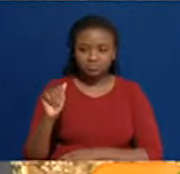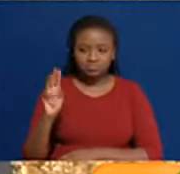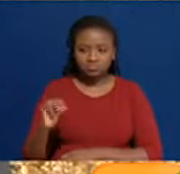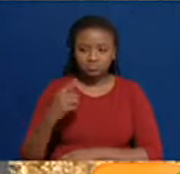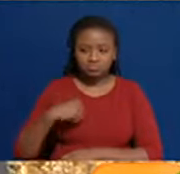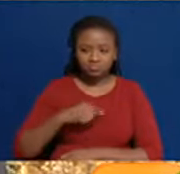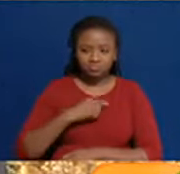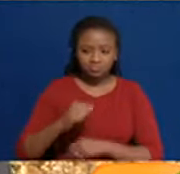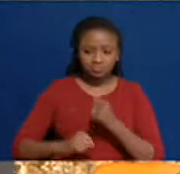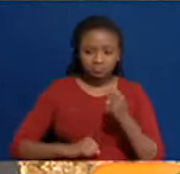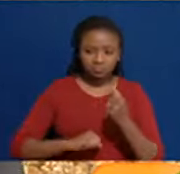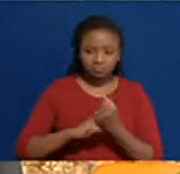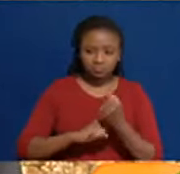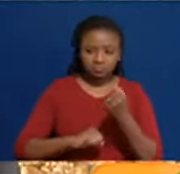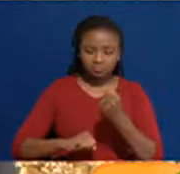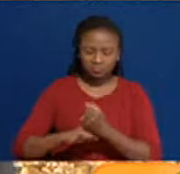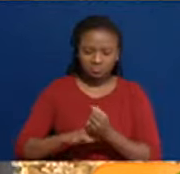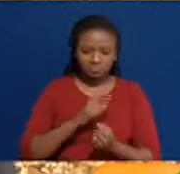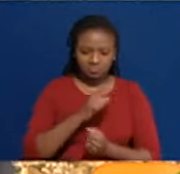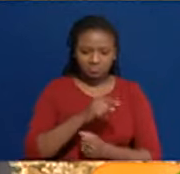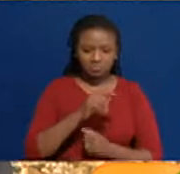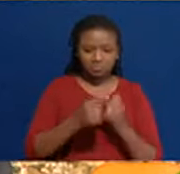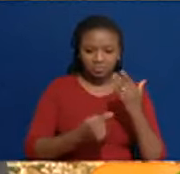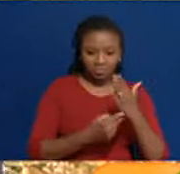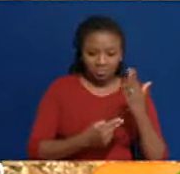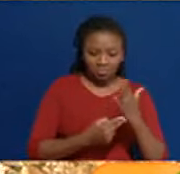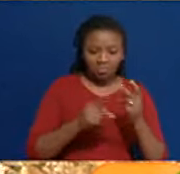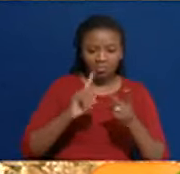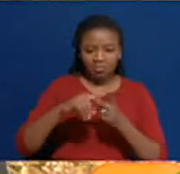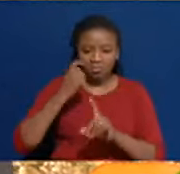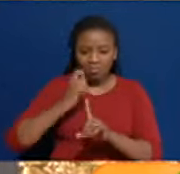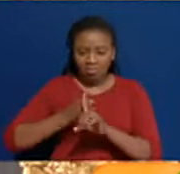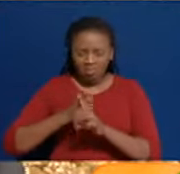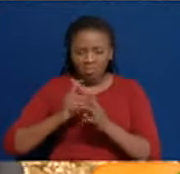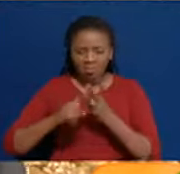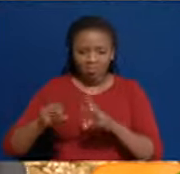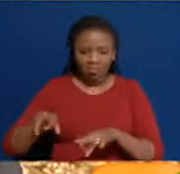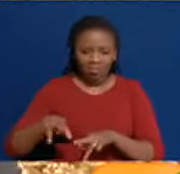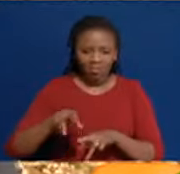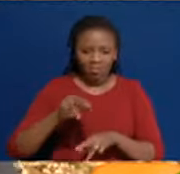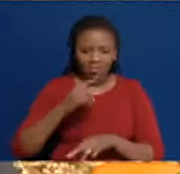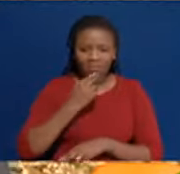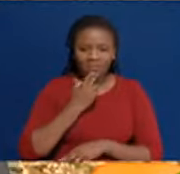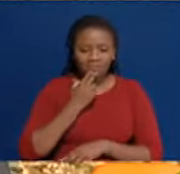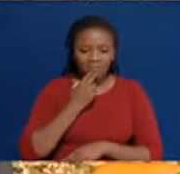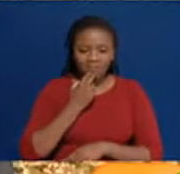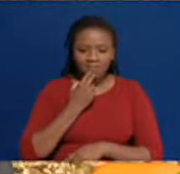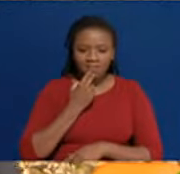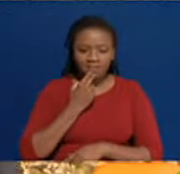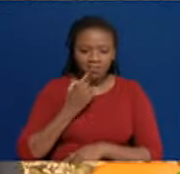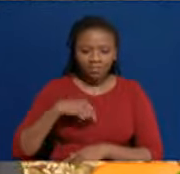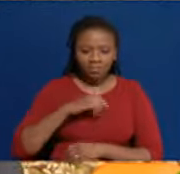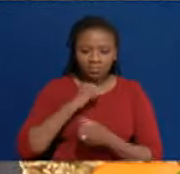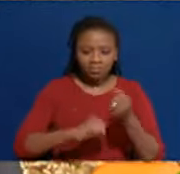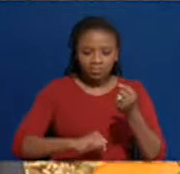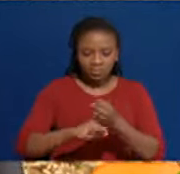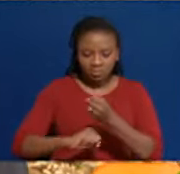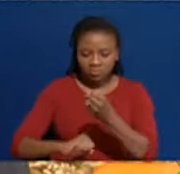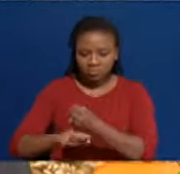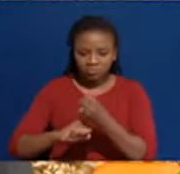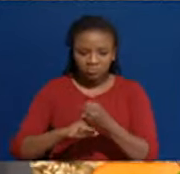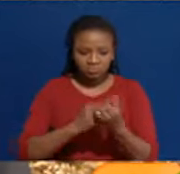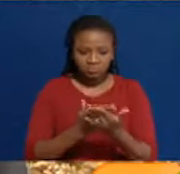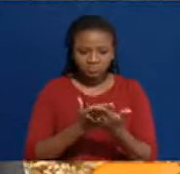miners, the artisanal miners in Taita Taveta and other counties like Kwale and Turkana, and we are majorly focusing on supporting them